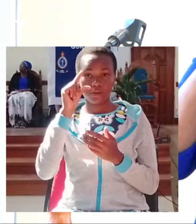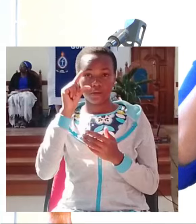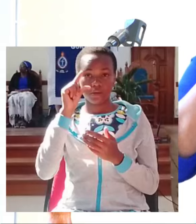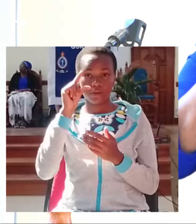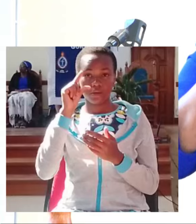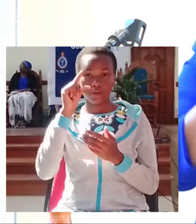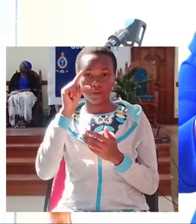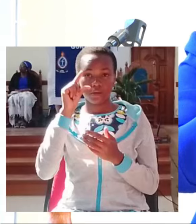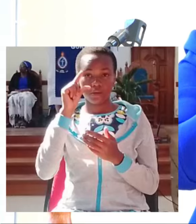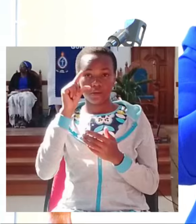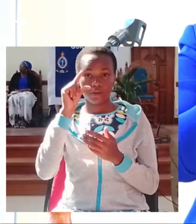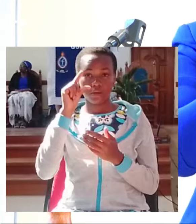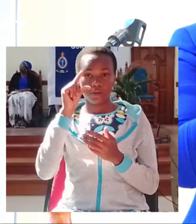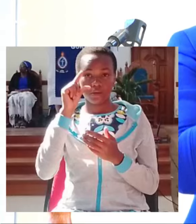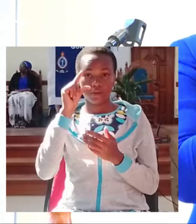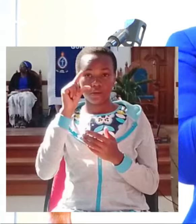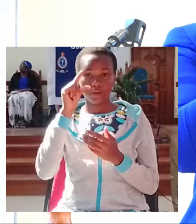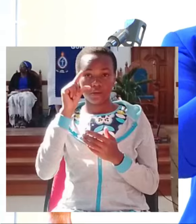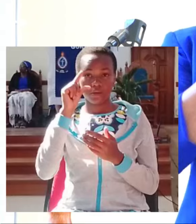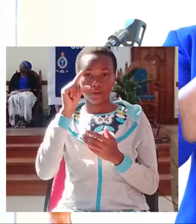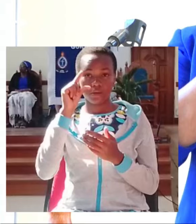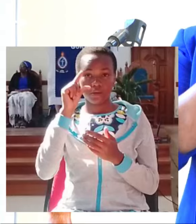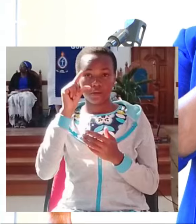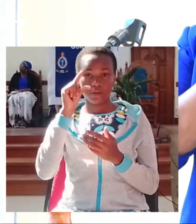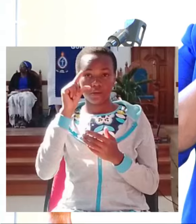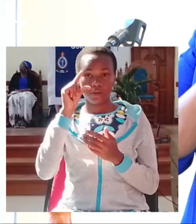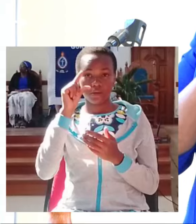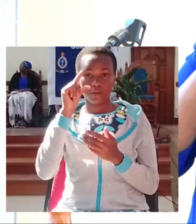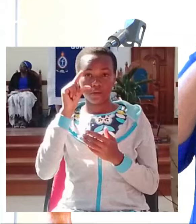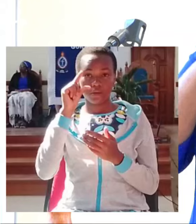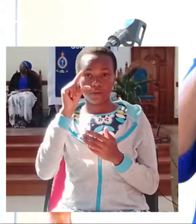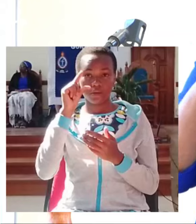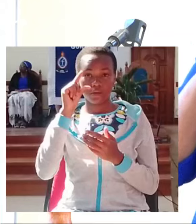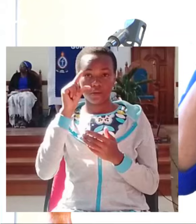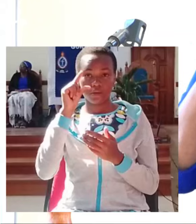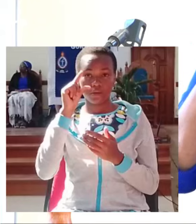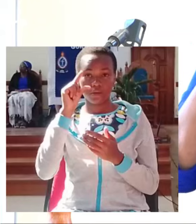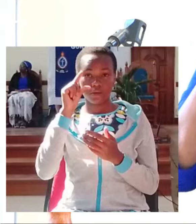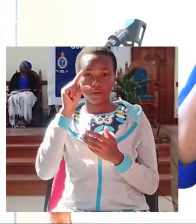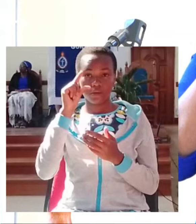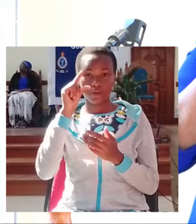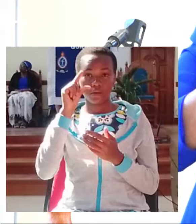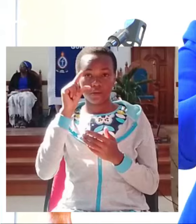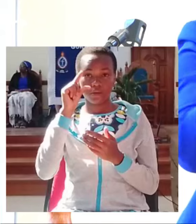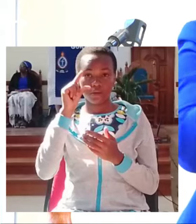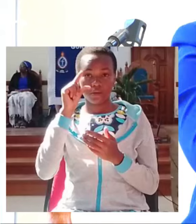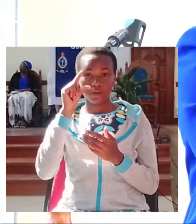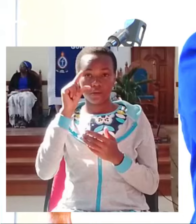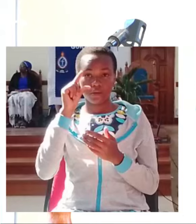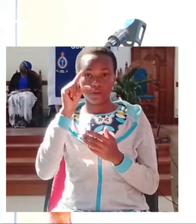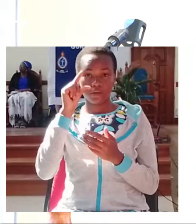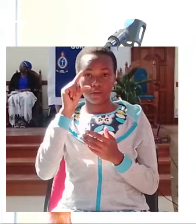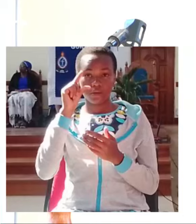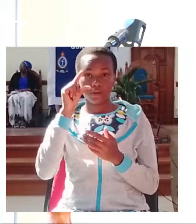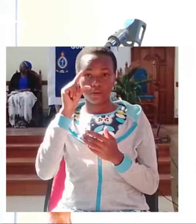amefunga tabani ya white, na juu ya hiyo tabani ameekelea shit ingine ya white, na kijaribu ategwe